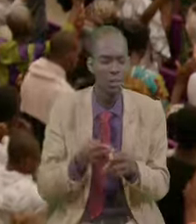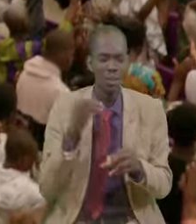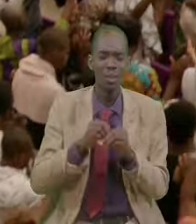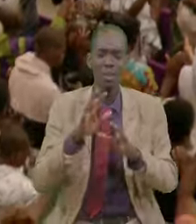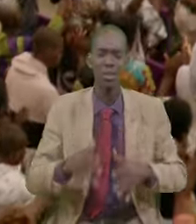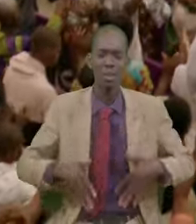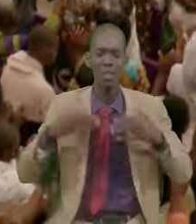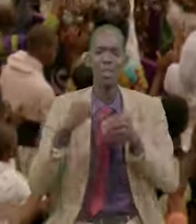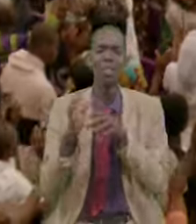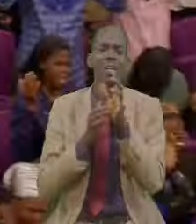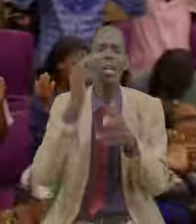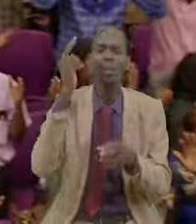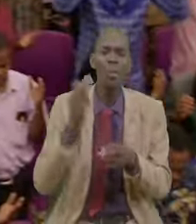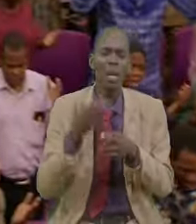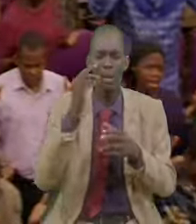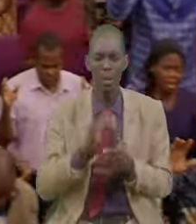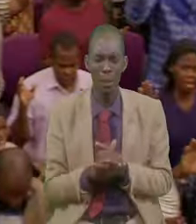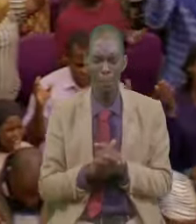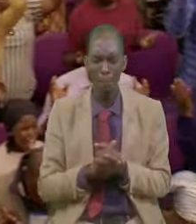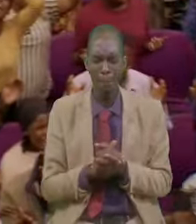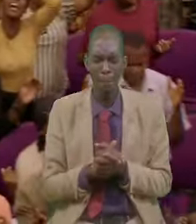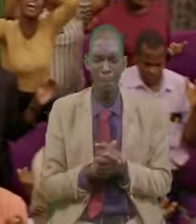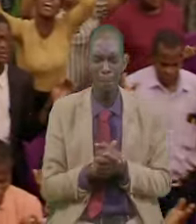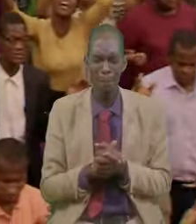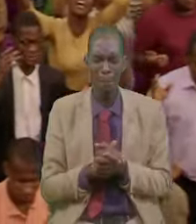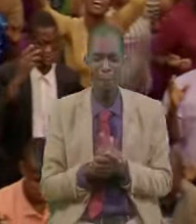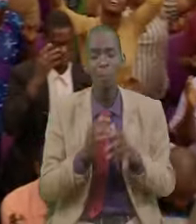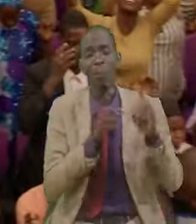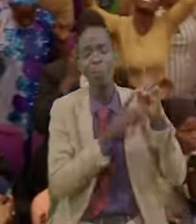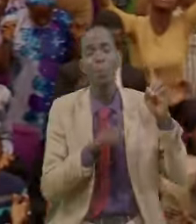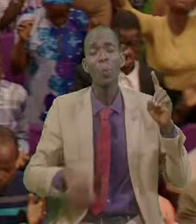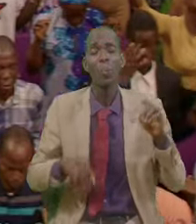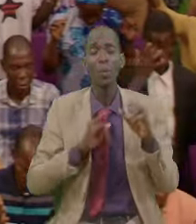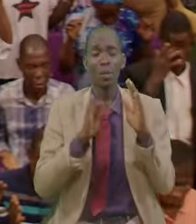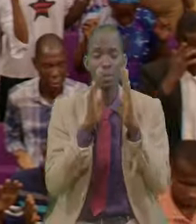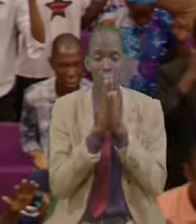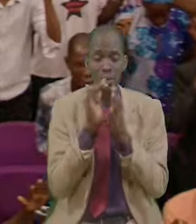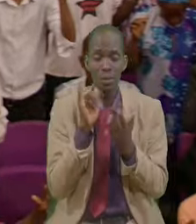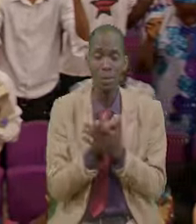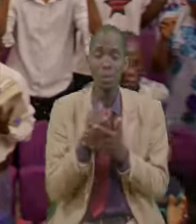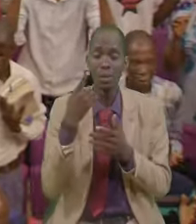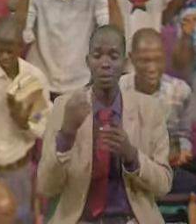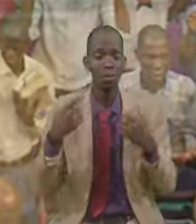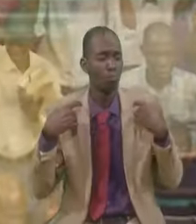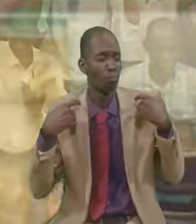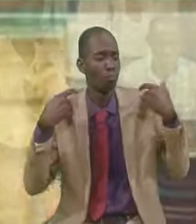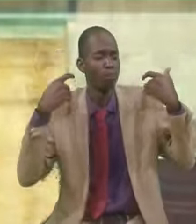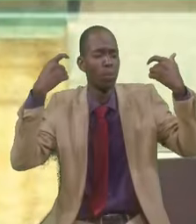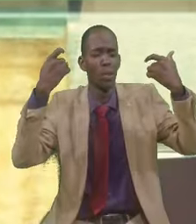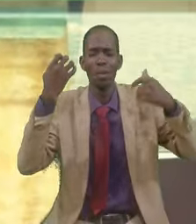in Jesus' name. Lord, I pray that the giant of